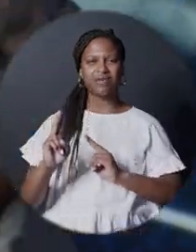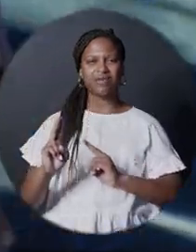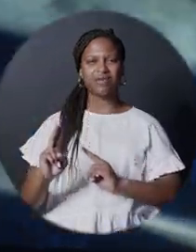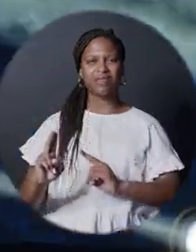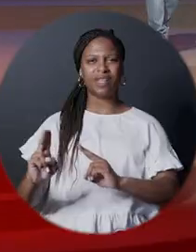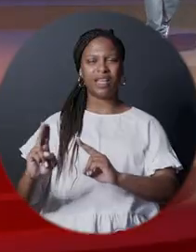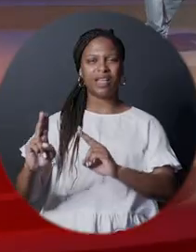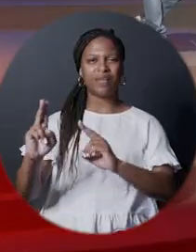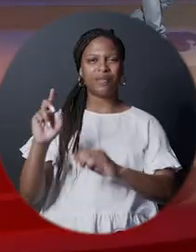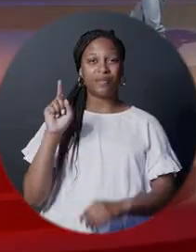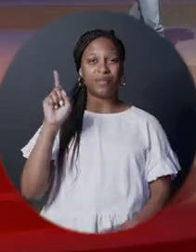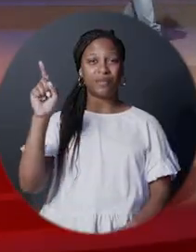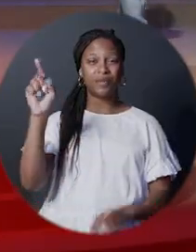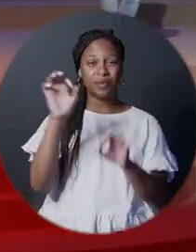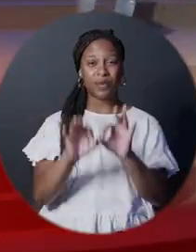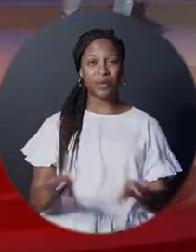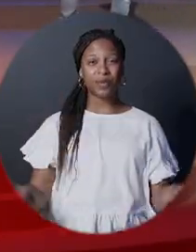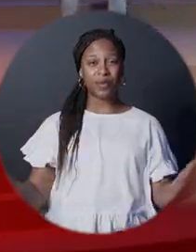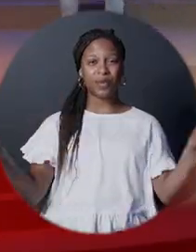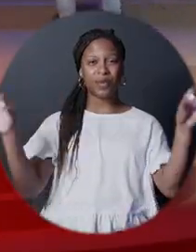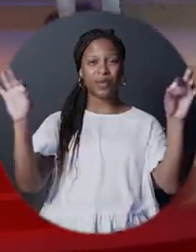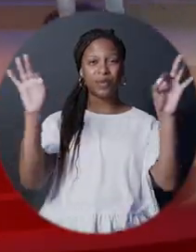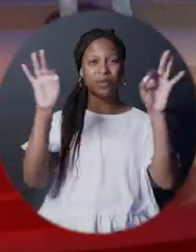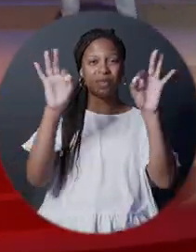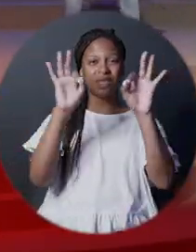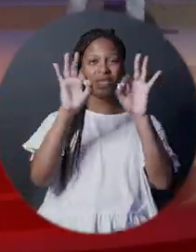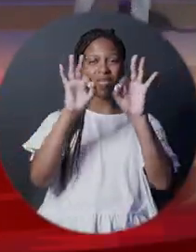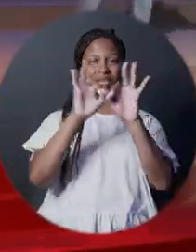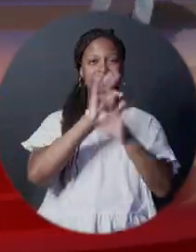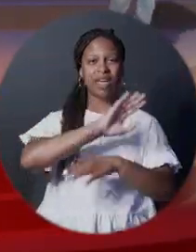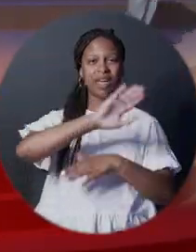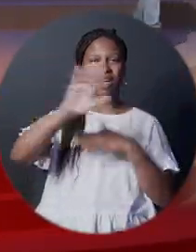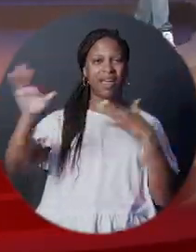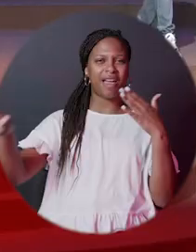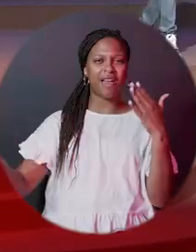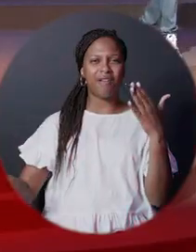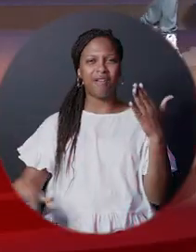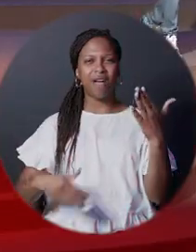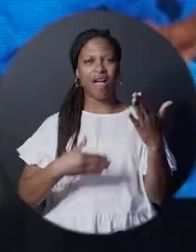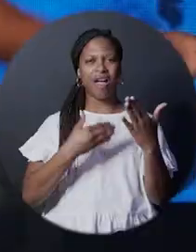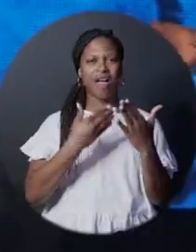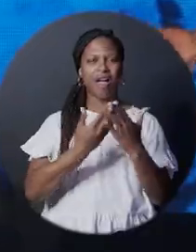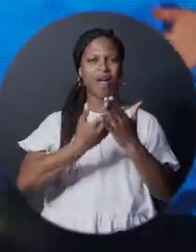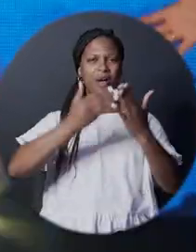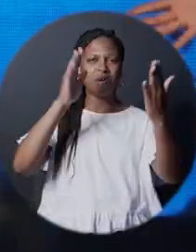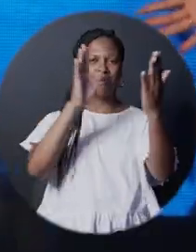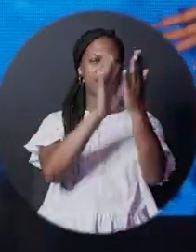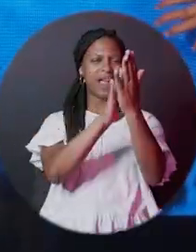Worthy, God, yeah. Worthy of glory.